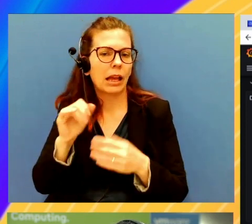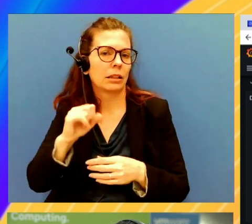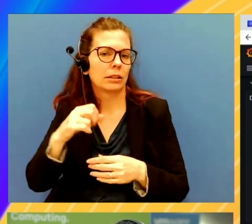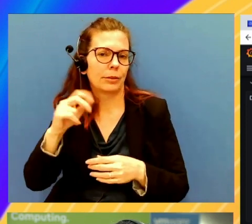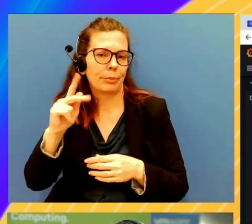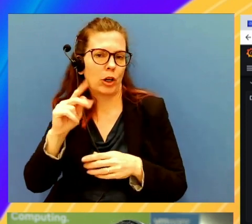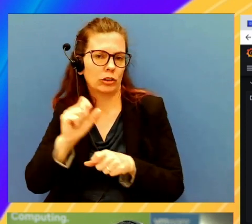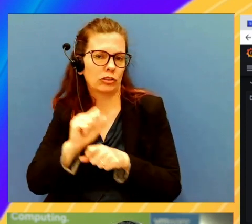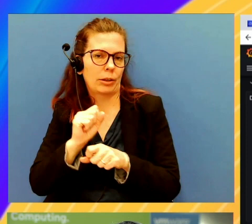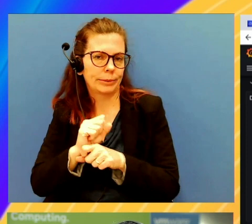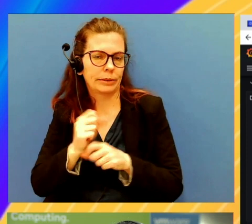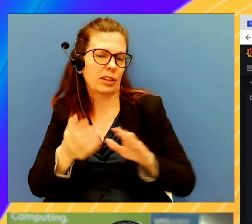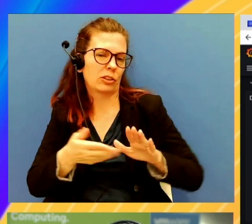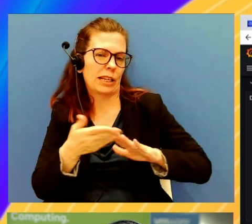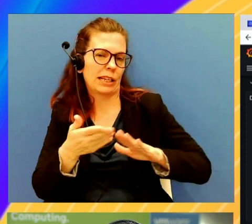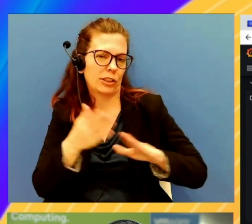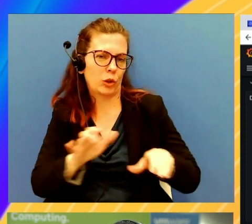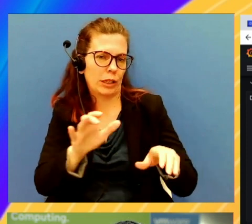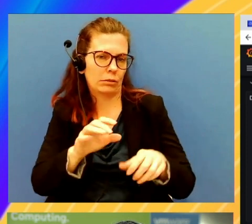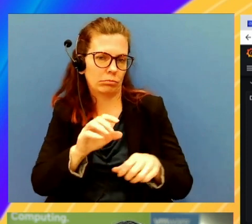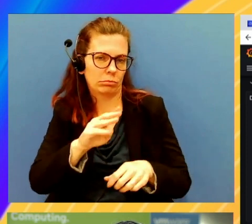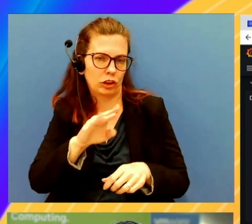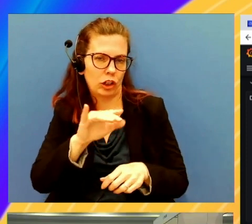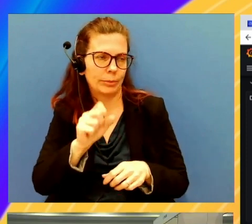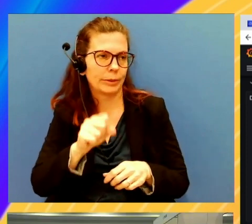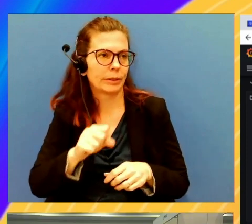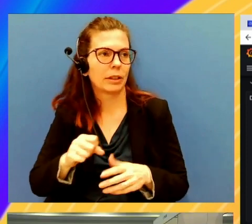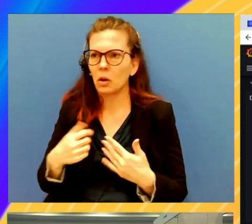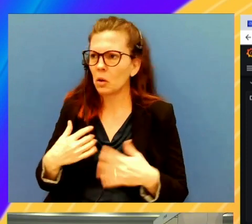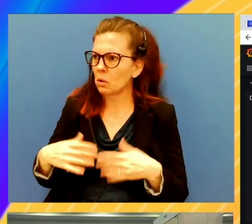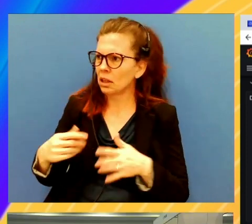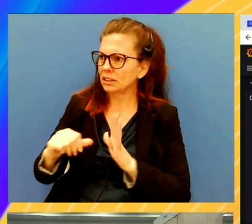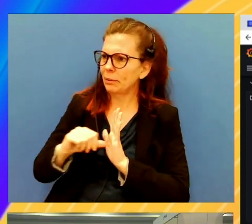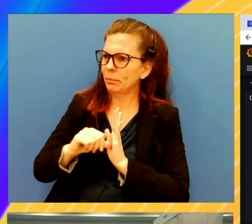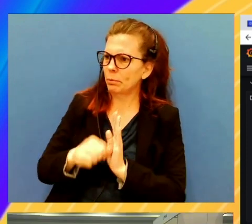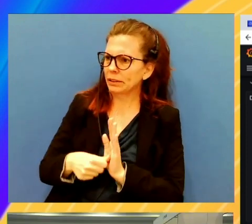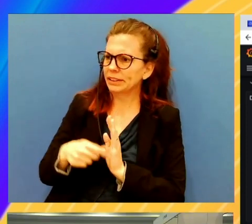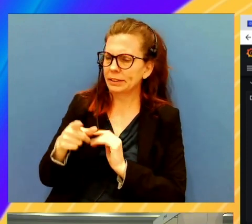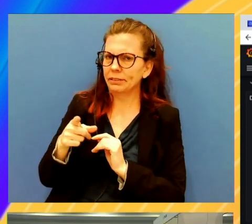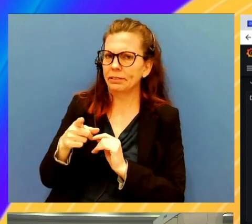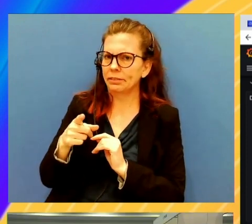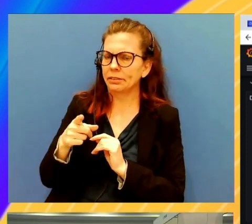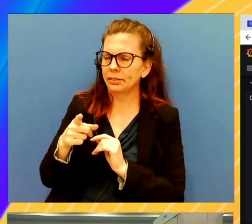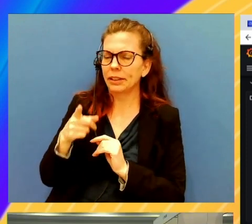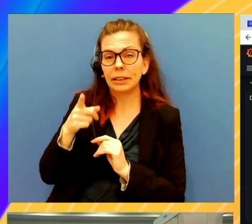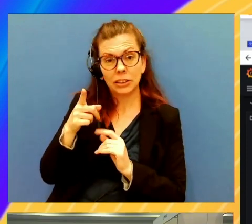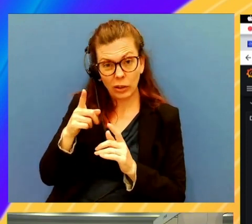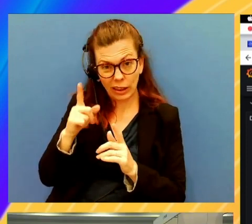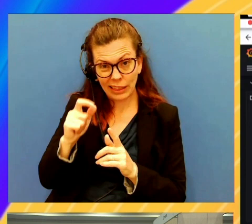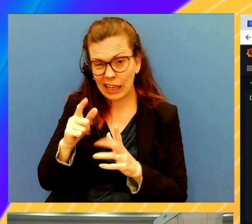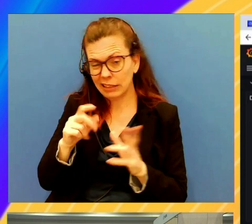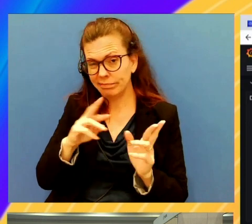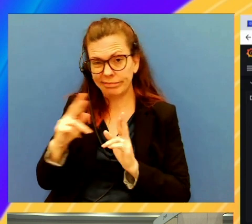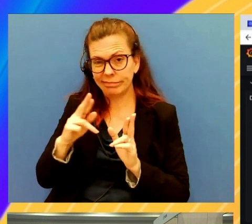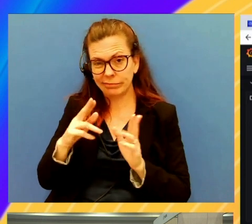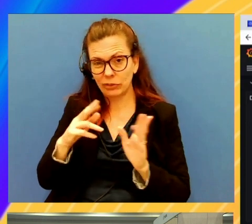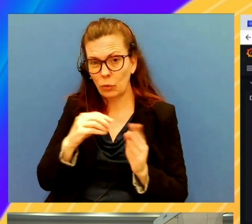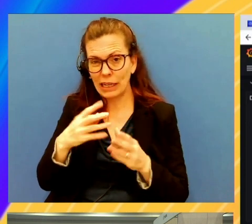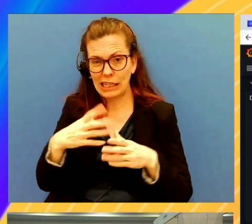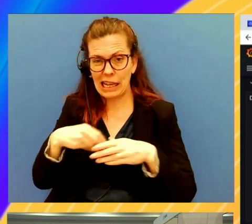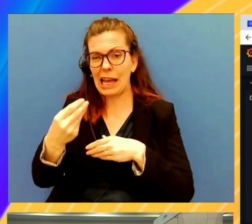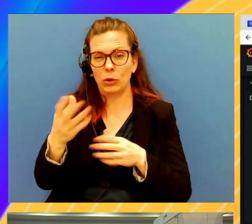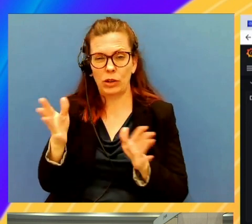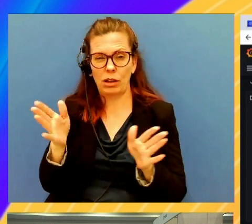jobs, executor jobs. That is pretty impressive. And with these out-of-box connectors,